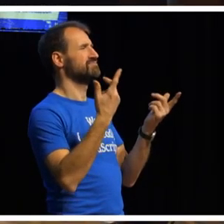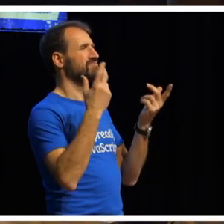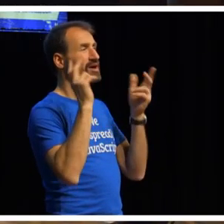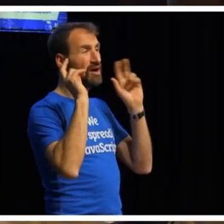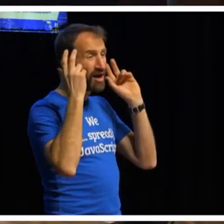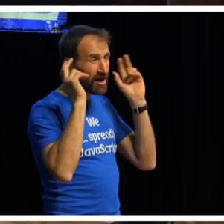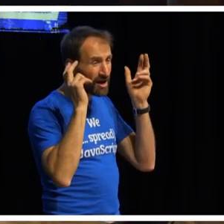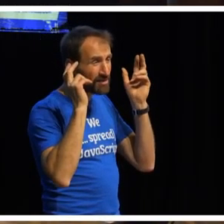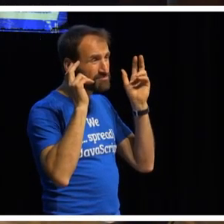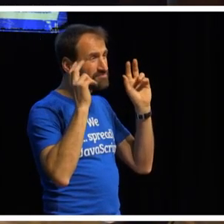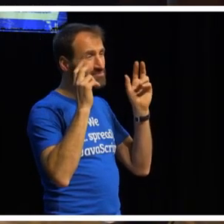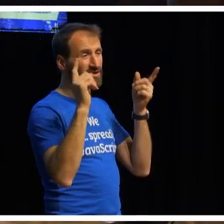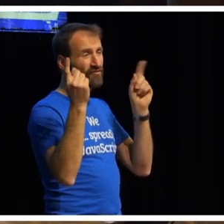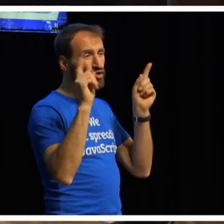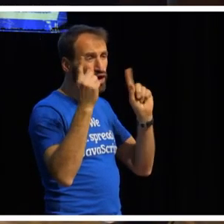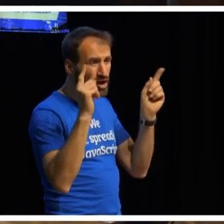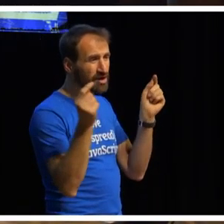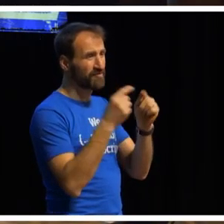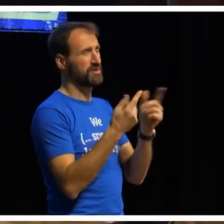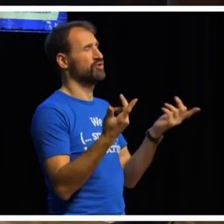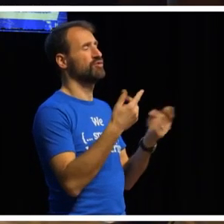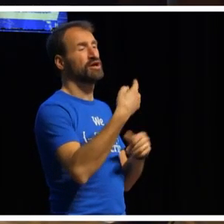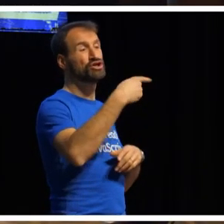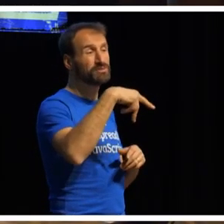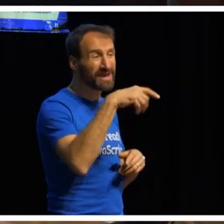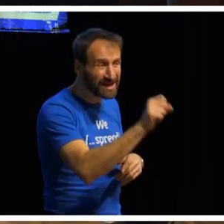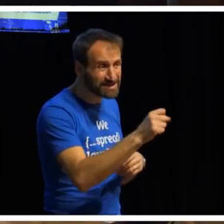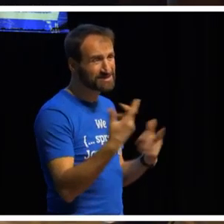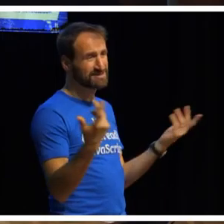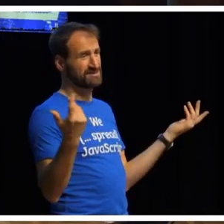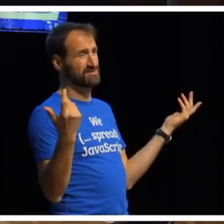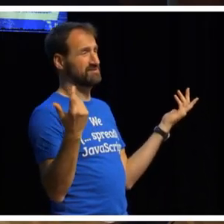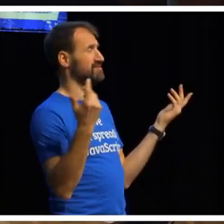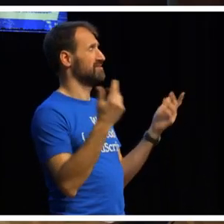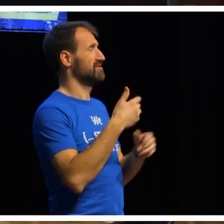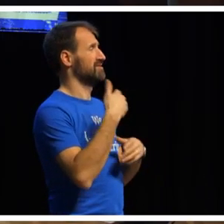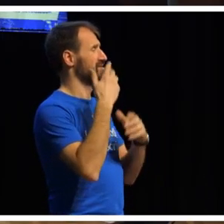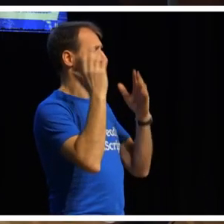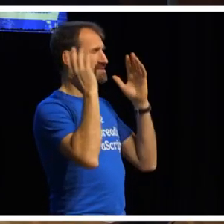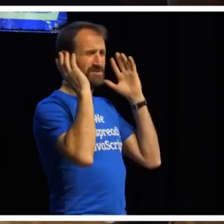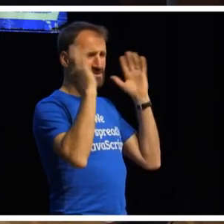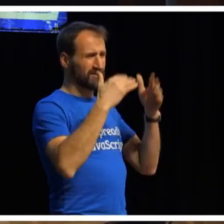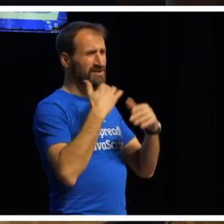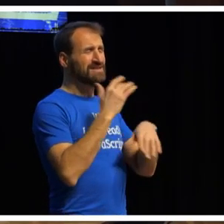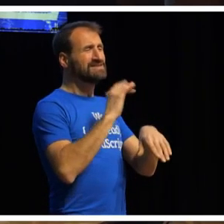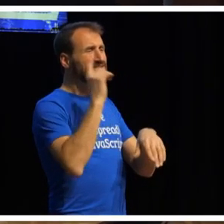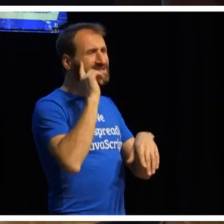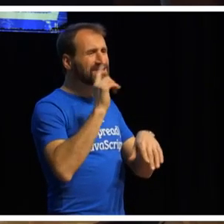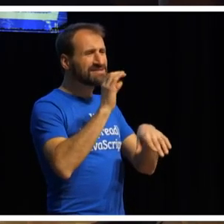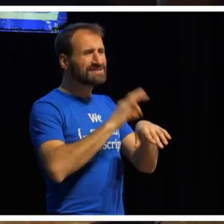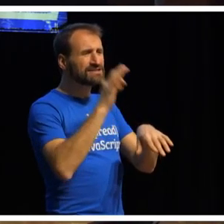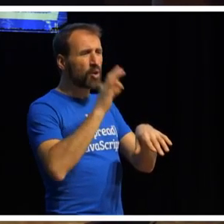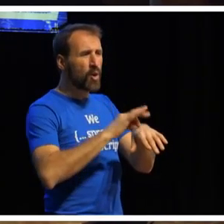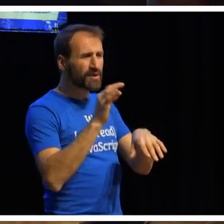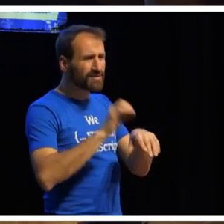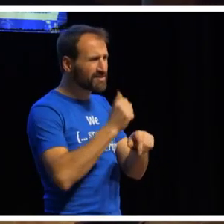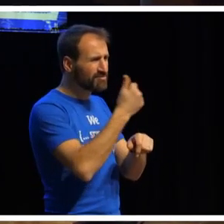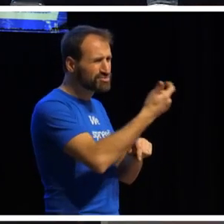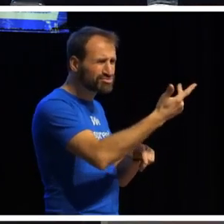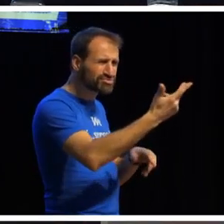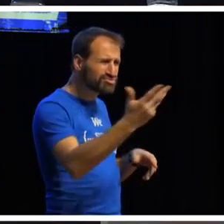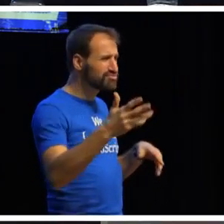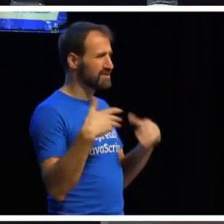radios. You know, you've got GPS, you've got load gas sensors, basically, you know, the Wiimote, anything you can think